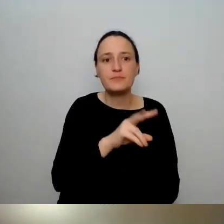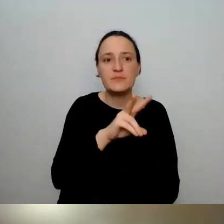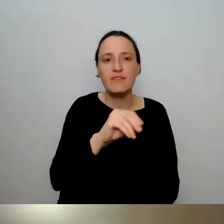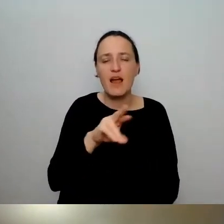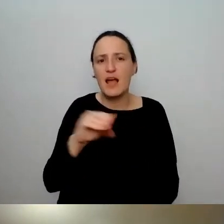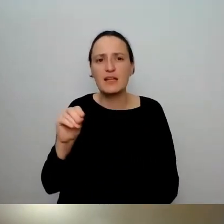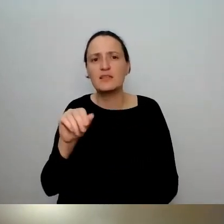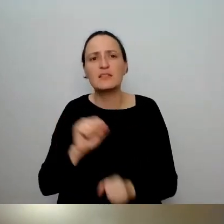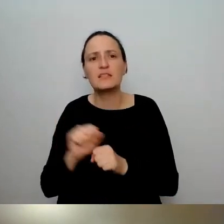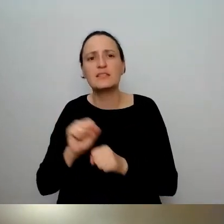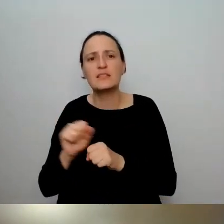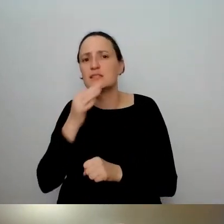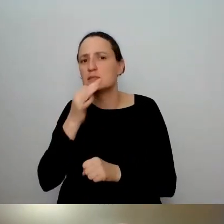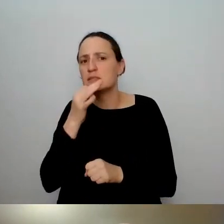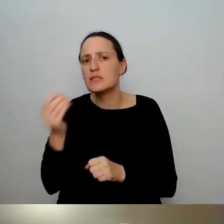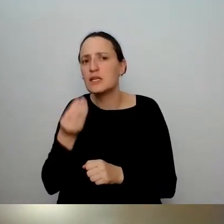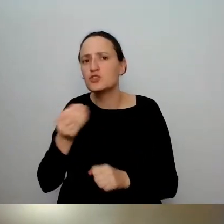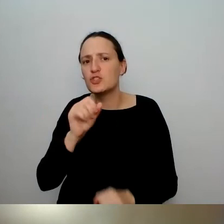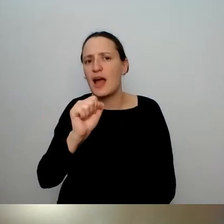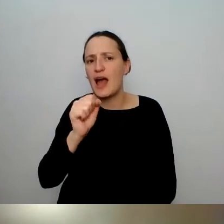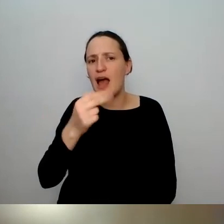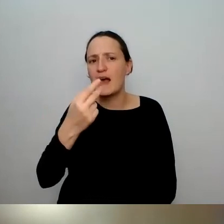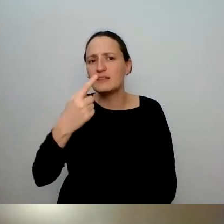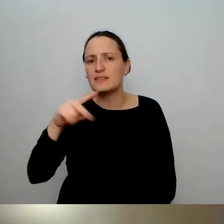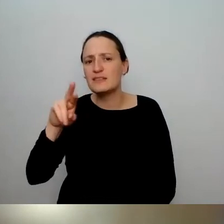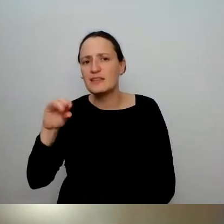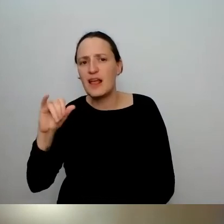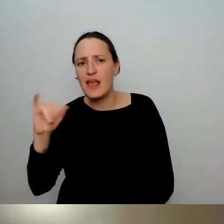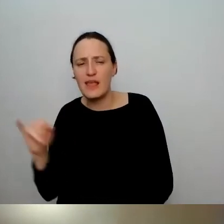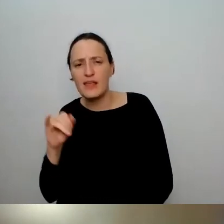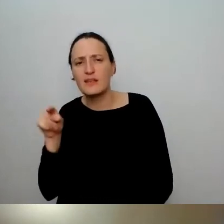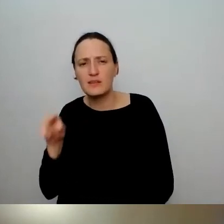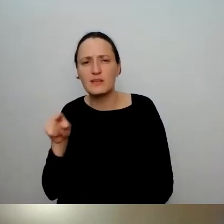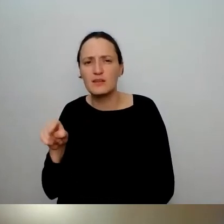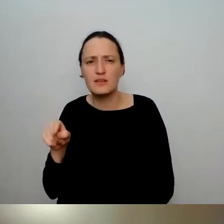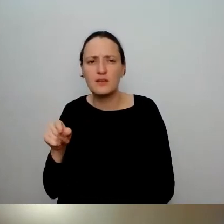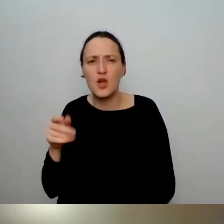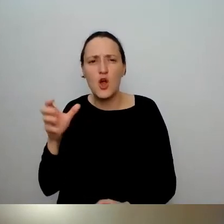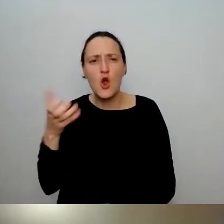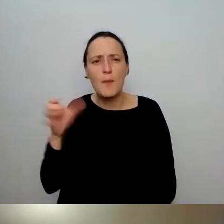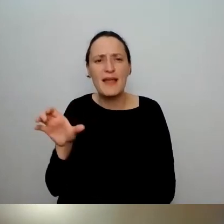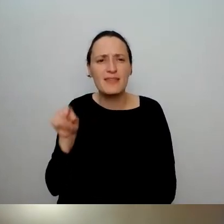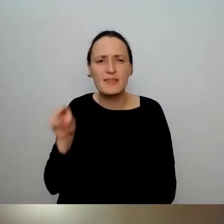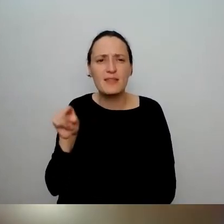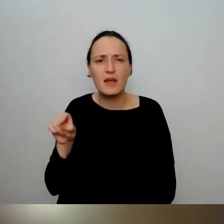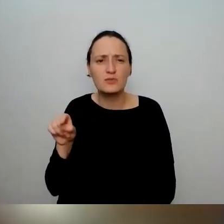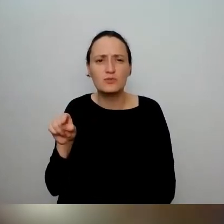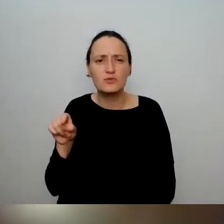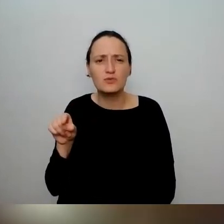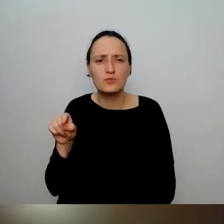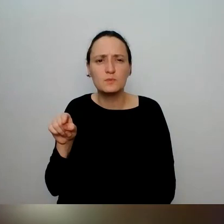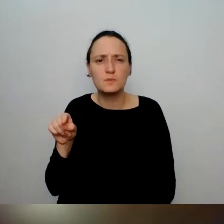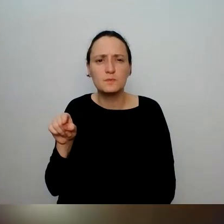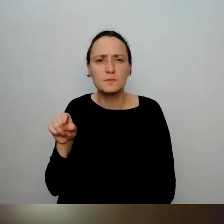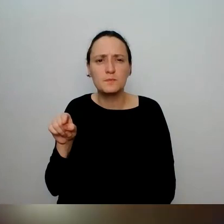questions to me, I think, from Andrei Mohar. Yeah. There is a comment on the Canary Islands that this